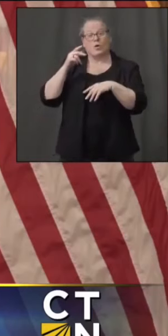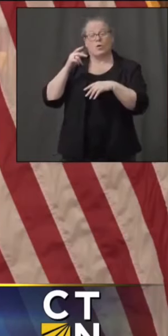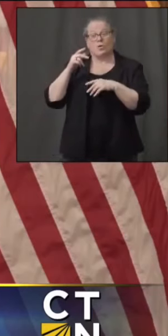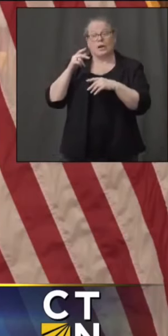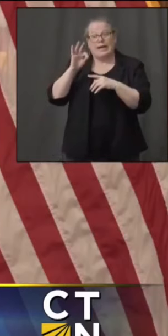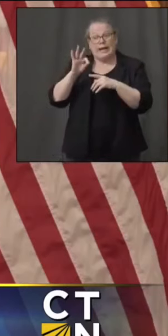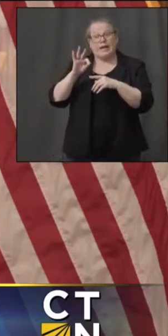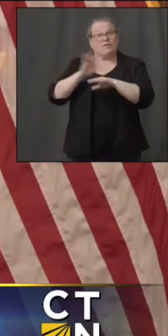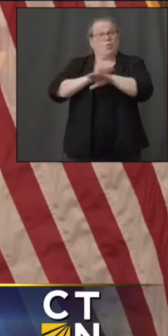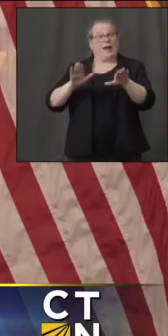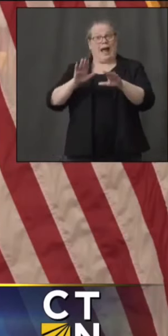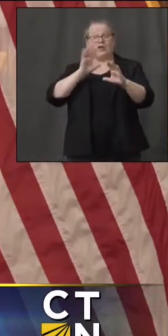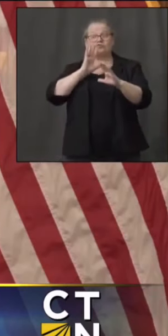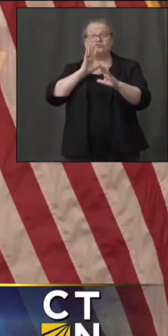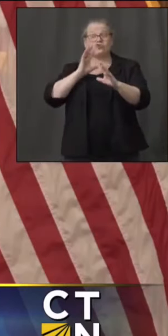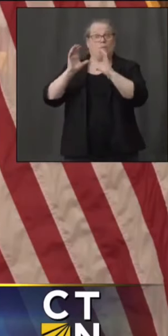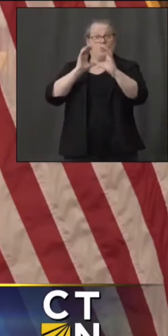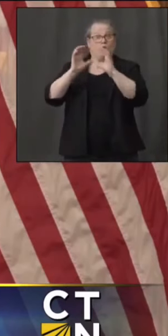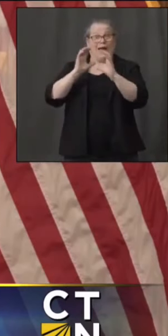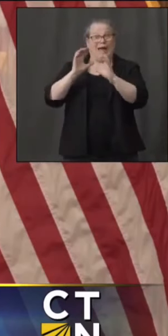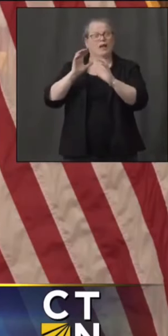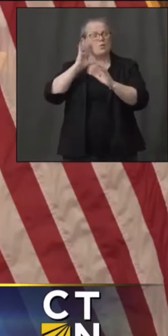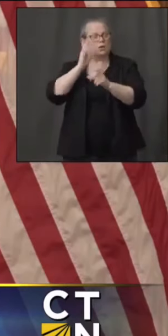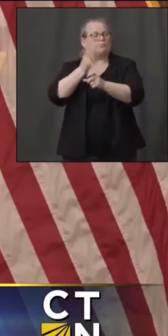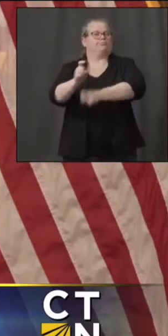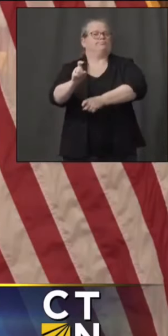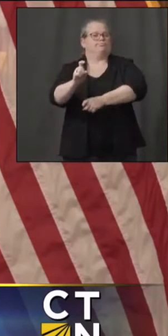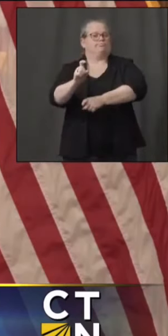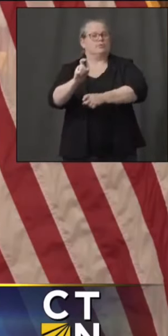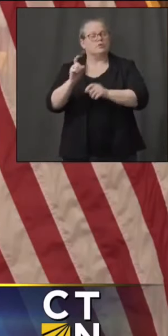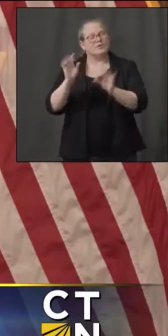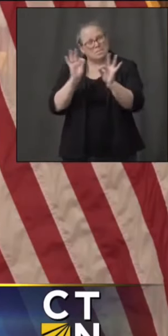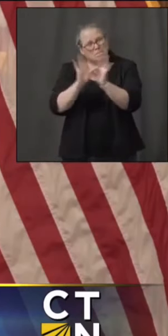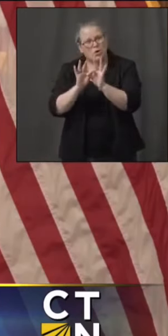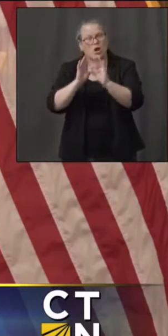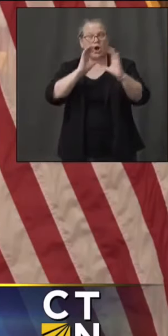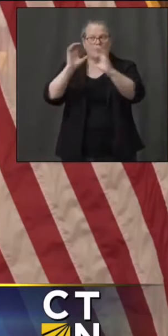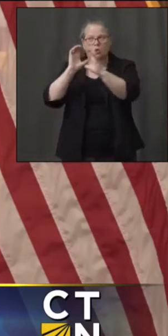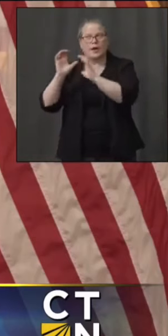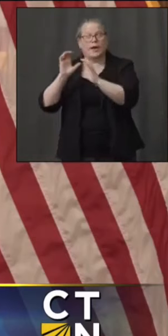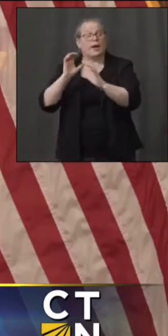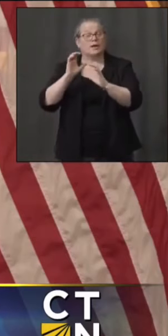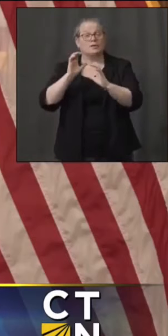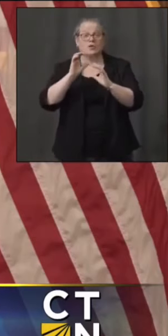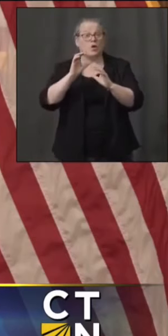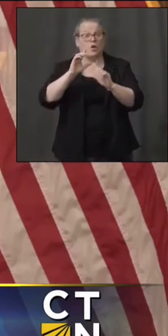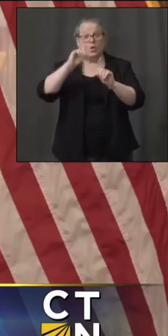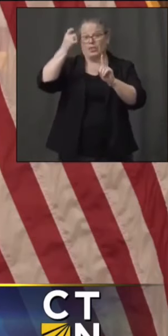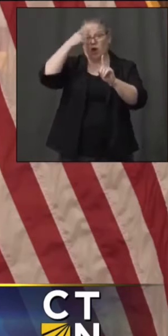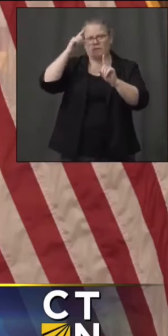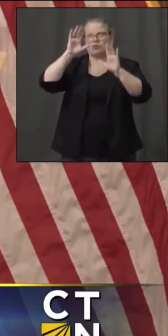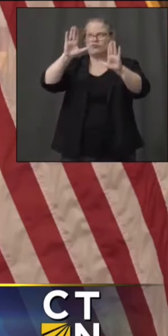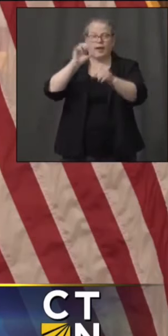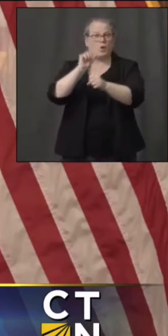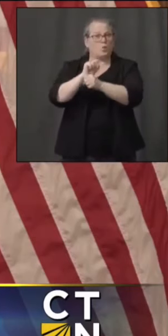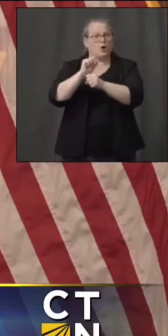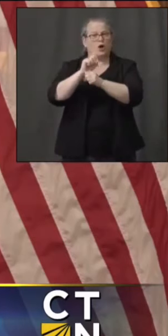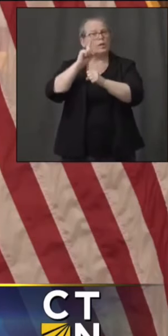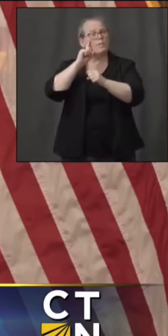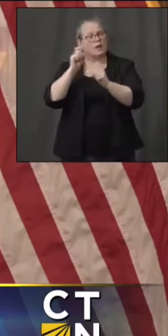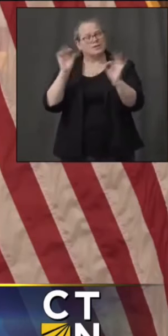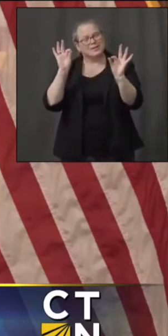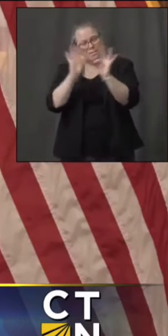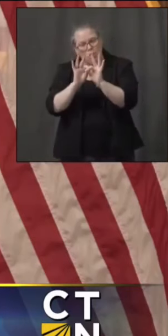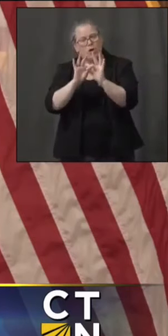think that's the importance of what I think I've been harping on, the great work of the governor, of it's important that we have